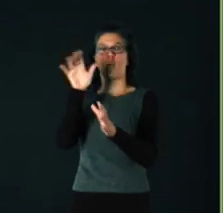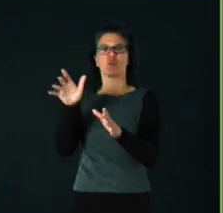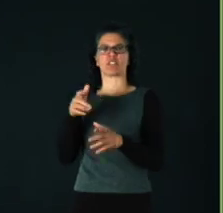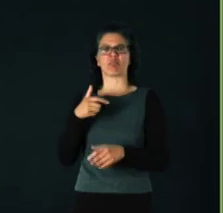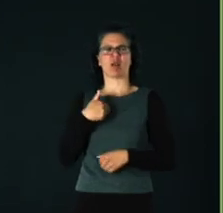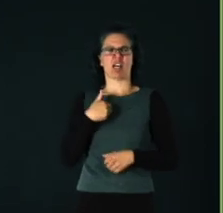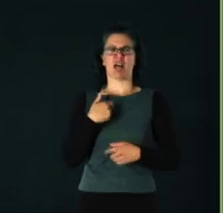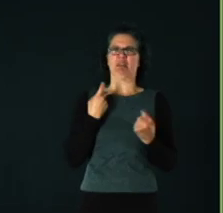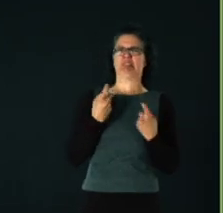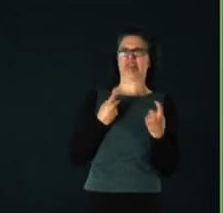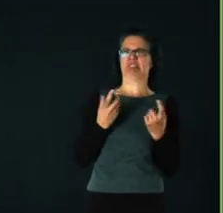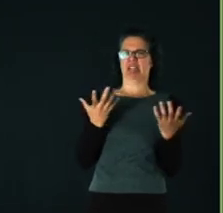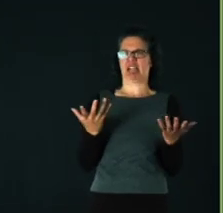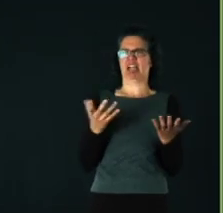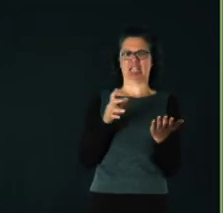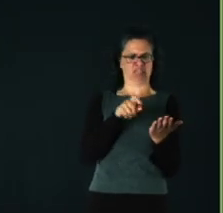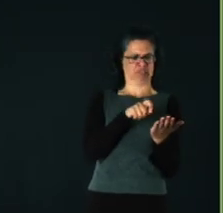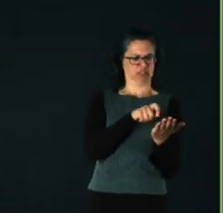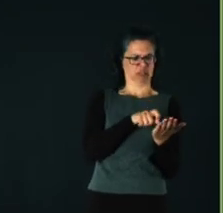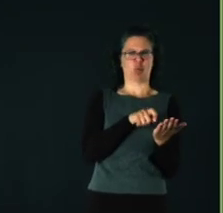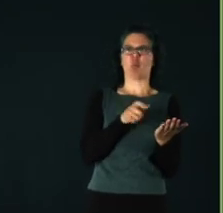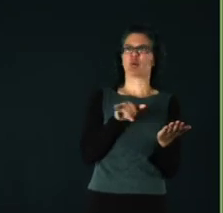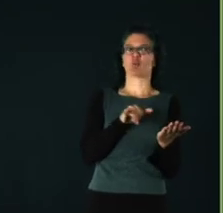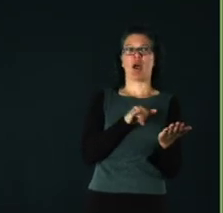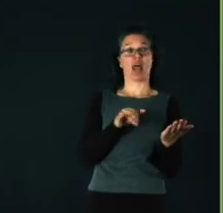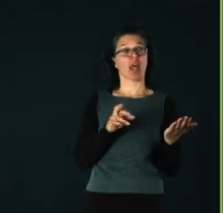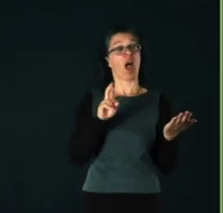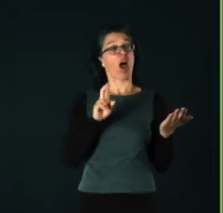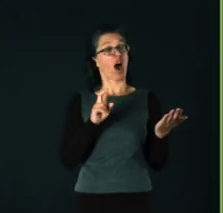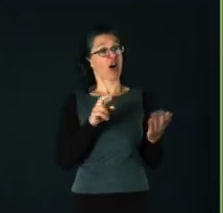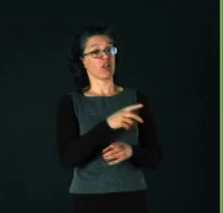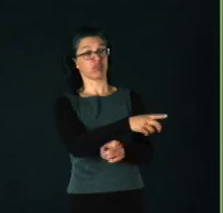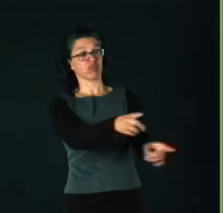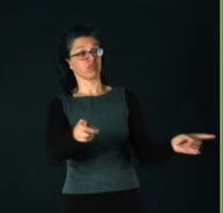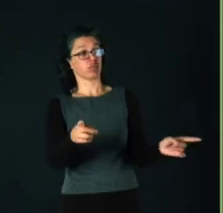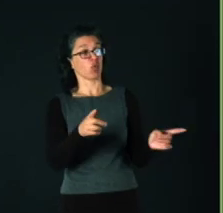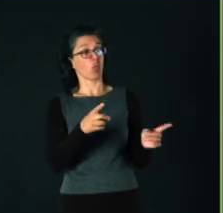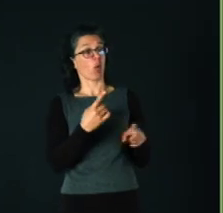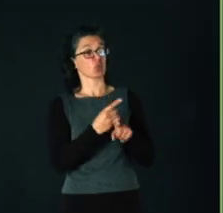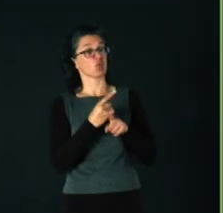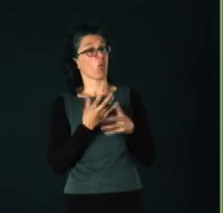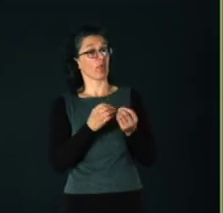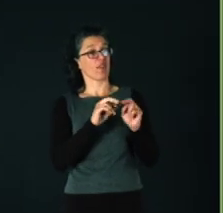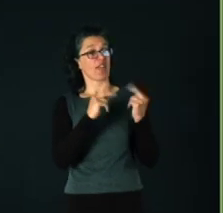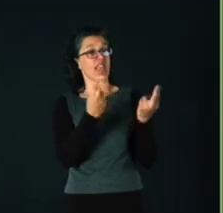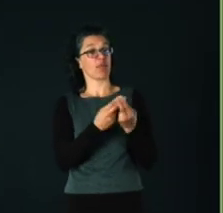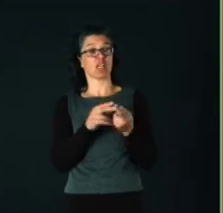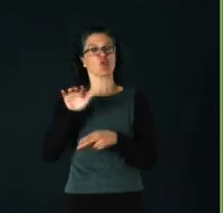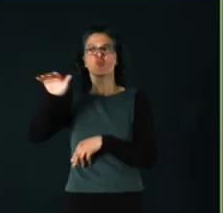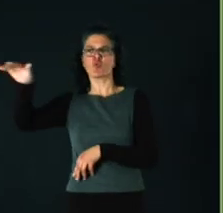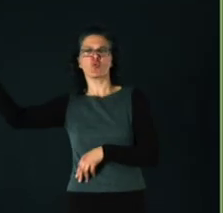hopefully you're taking this home to your families, talking to them about who's standing and getting people out there. Hopefully this level of interest translates into votes and